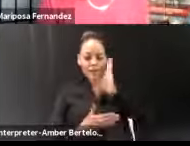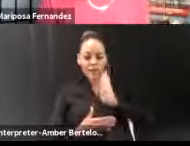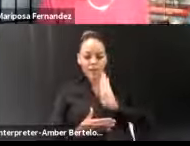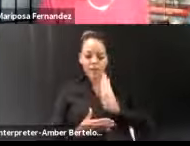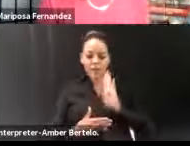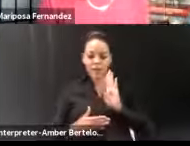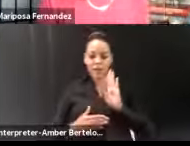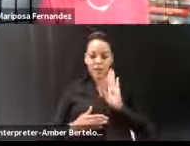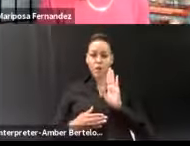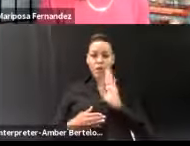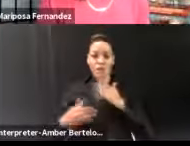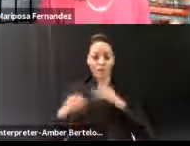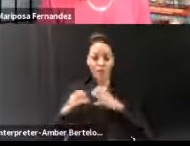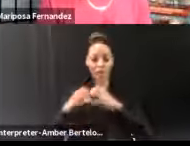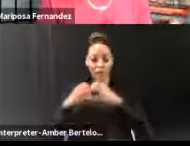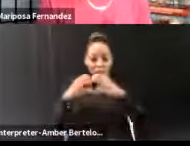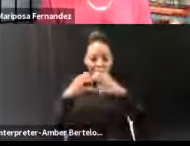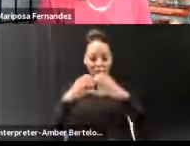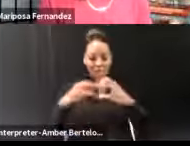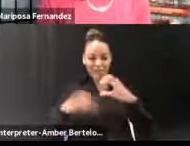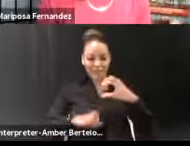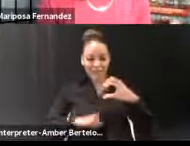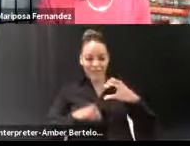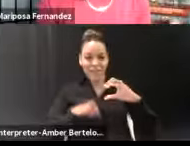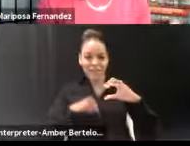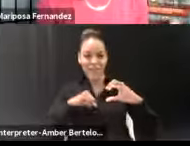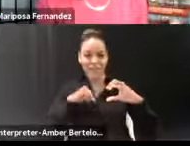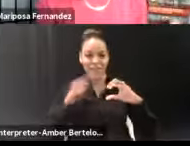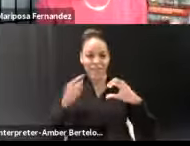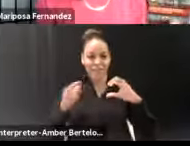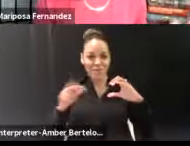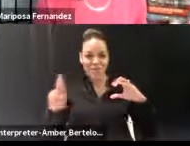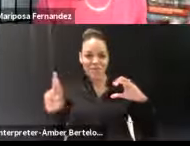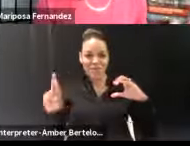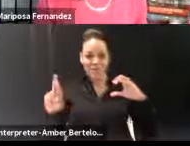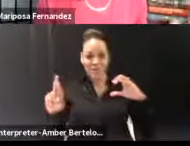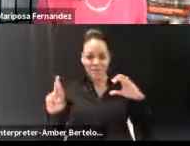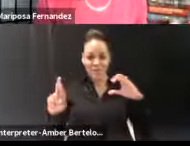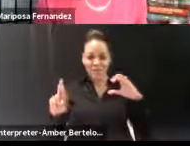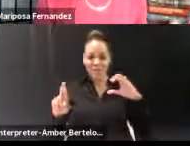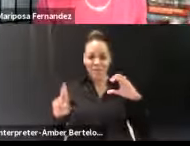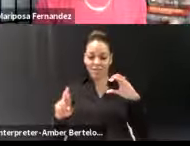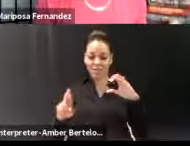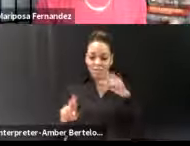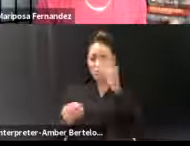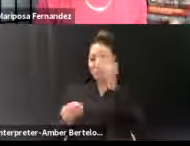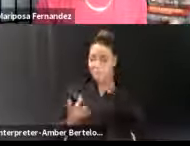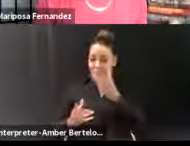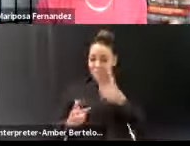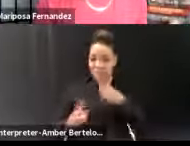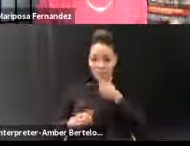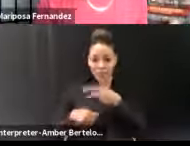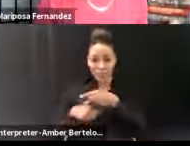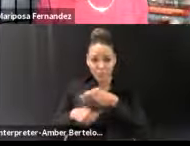mi corazón que se llena de orgullo y dime que no soy boricua.